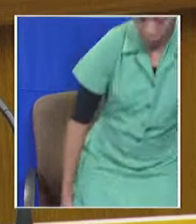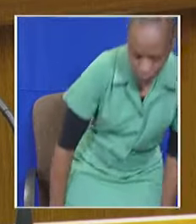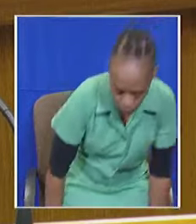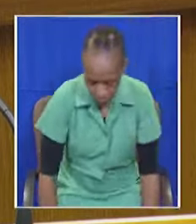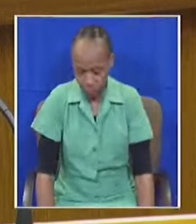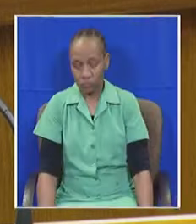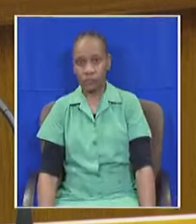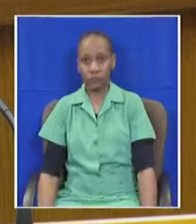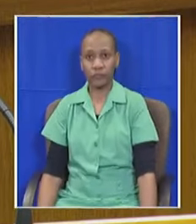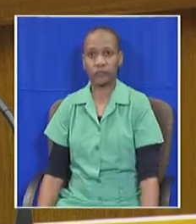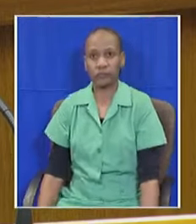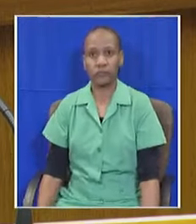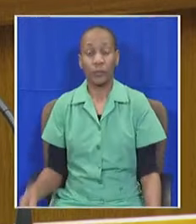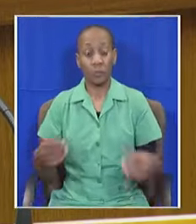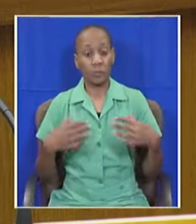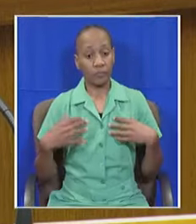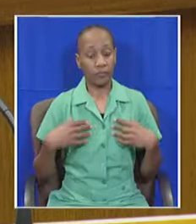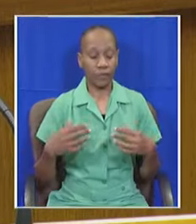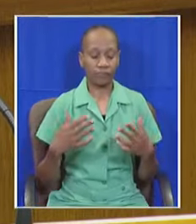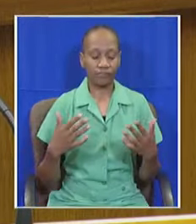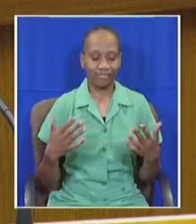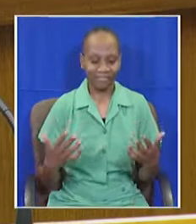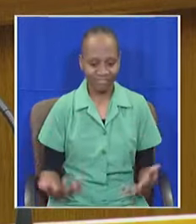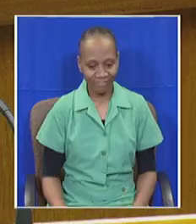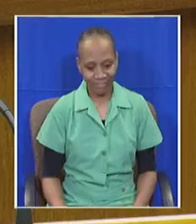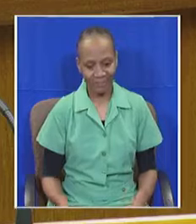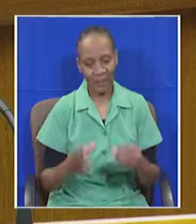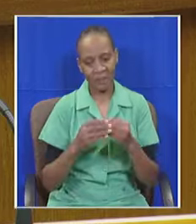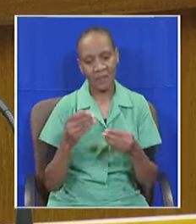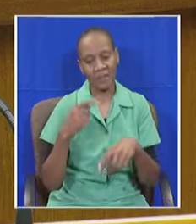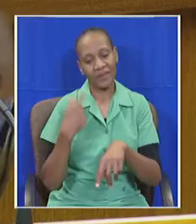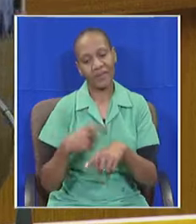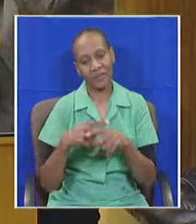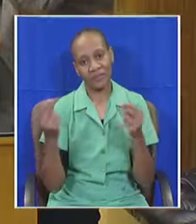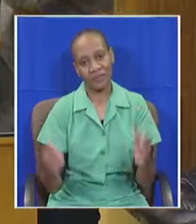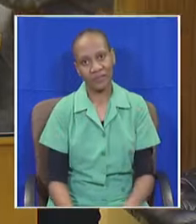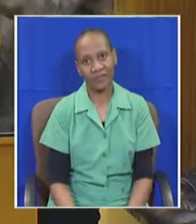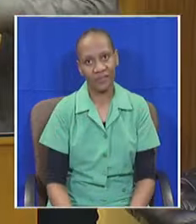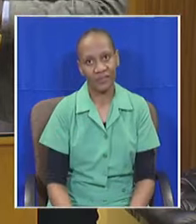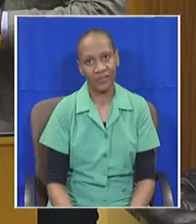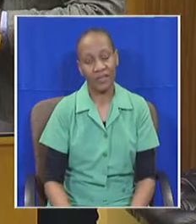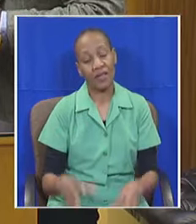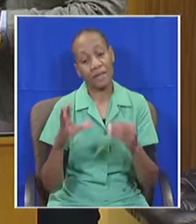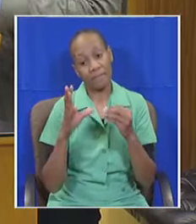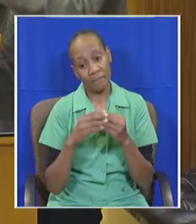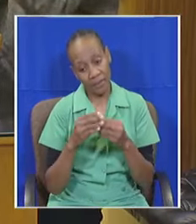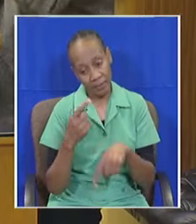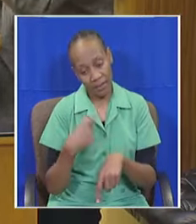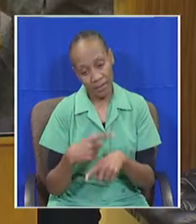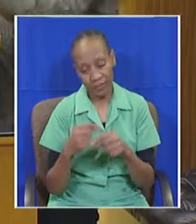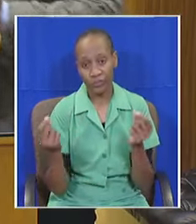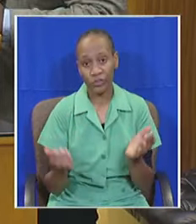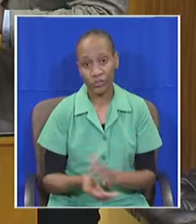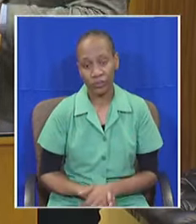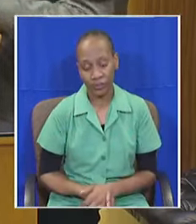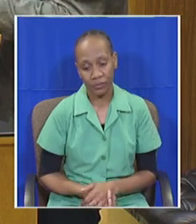I'm asking for this. These are the solutions that Honourable Member, your time has expired. We are saying all young people must get data for free. Your time they must has get